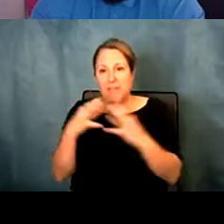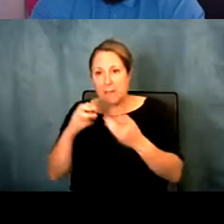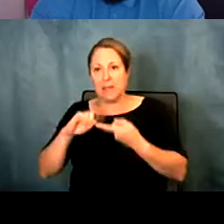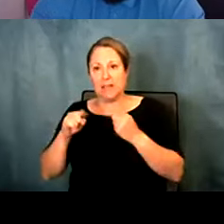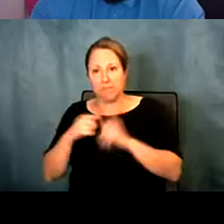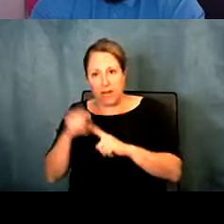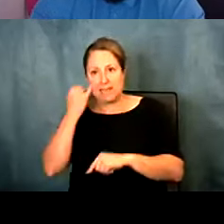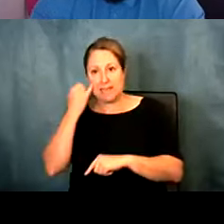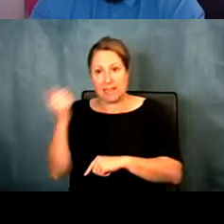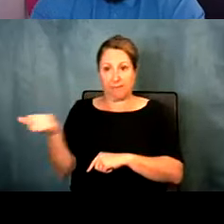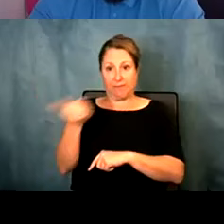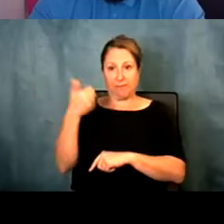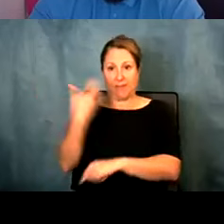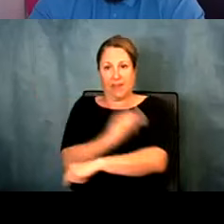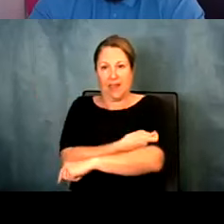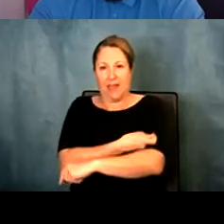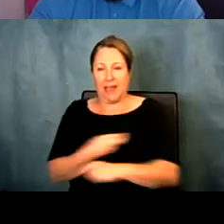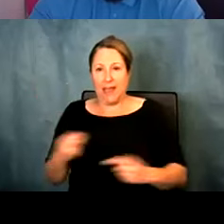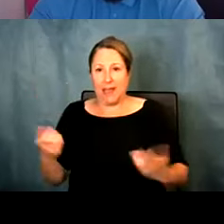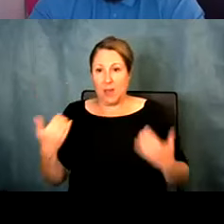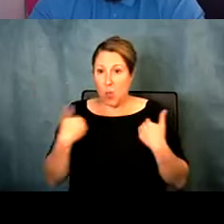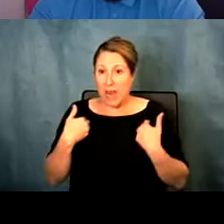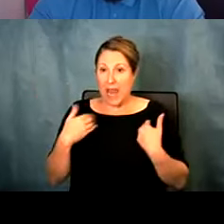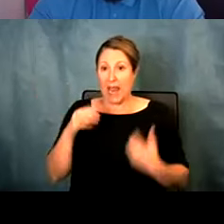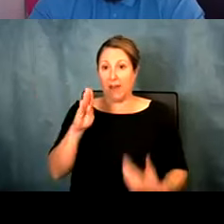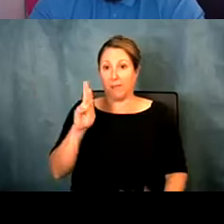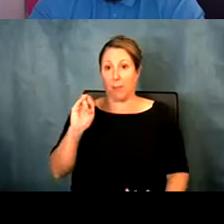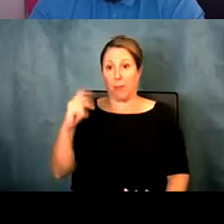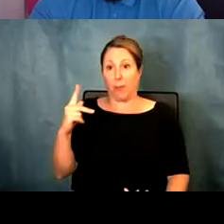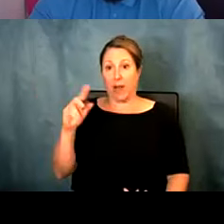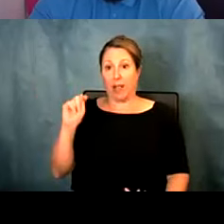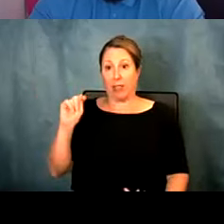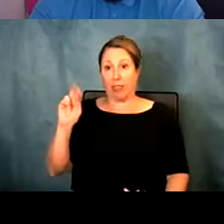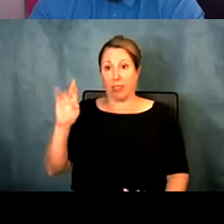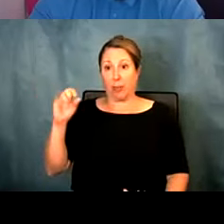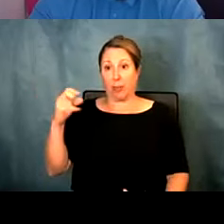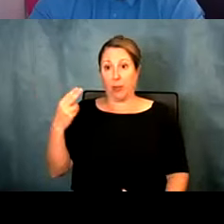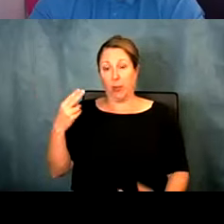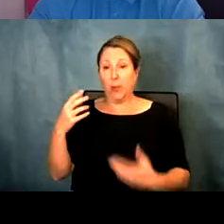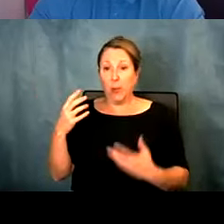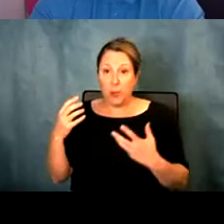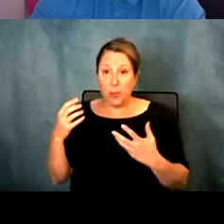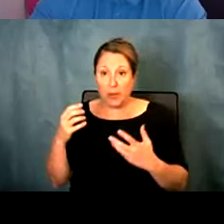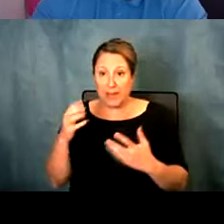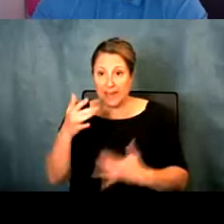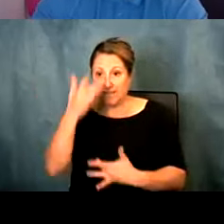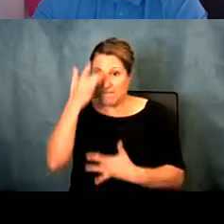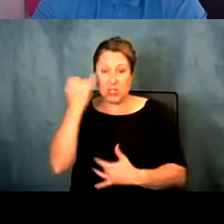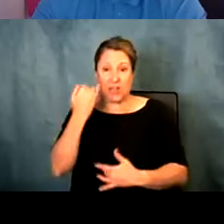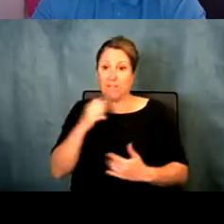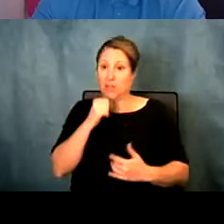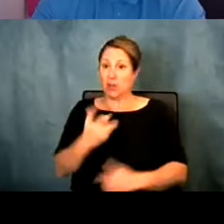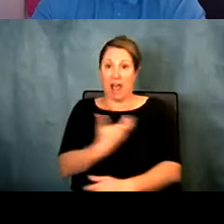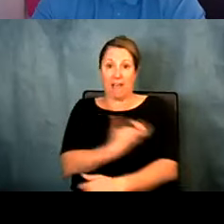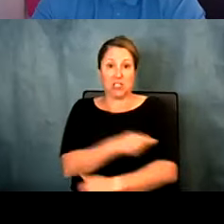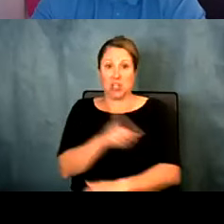had breakthrough infections. If you're not vaccinated, there shouldn't be anything on the sheet that's green if you're going with where we're at right now